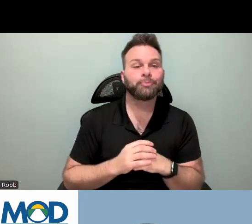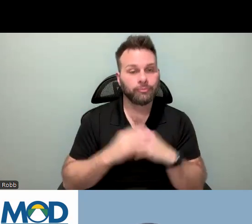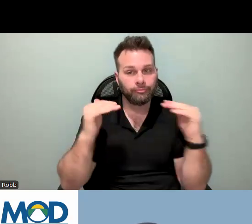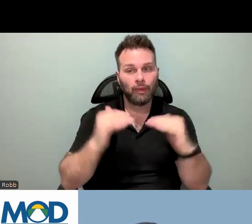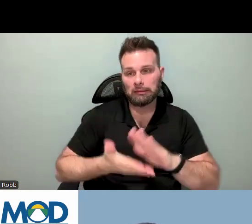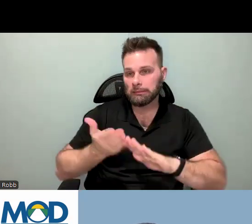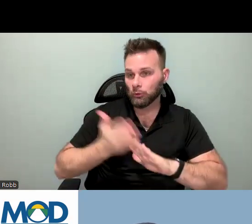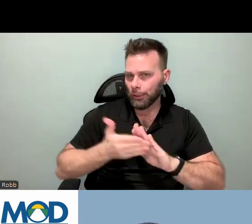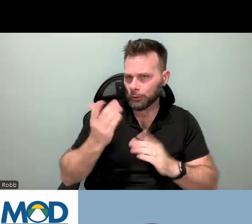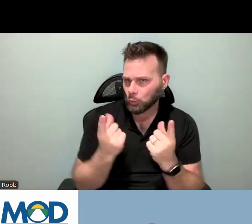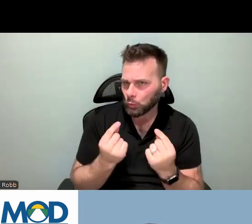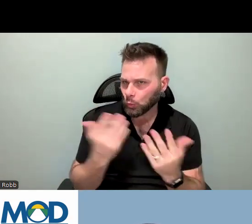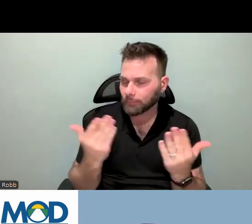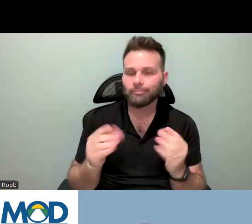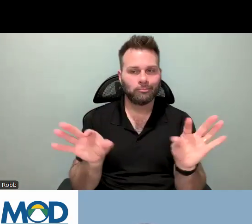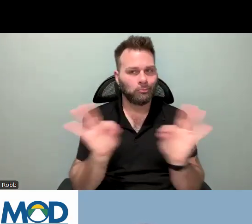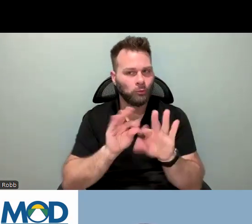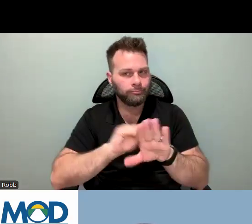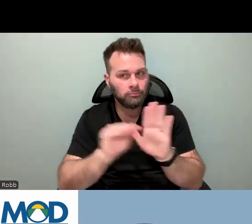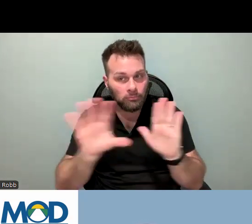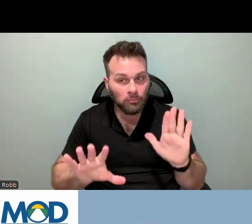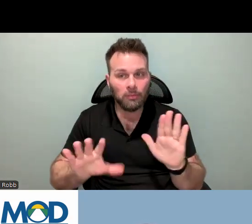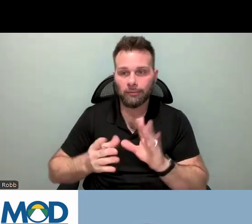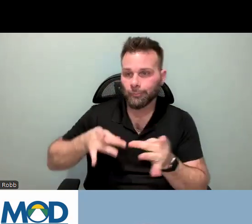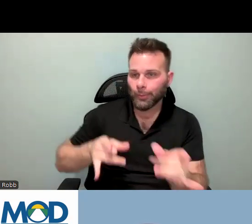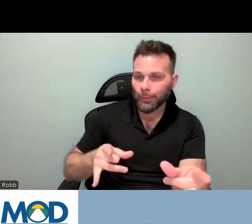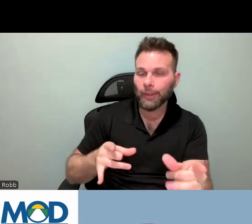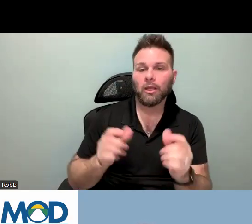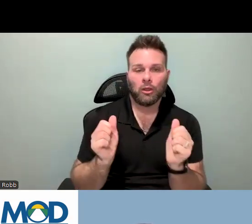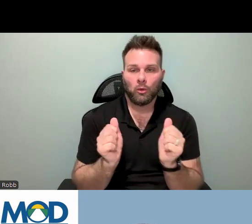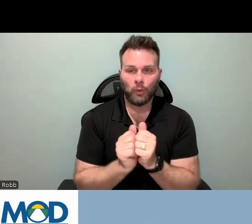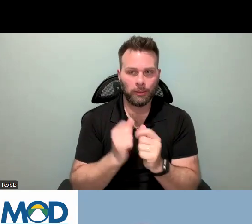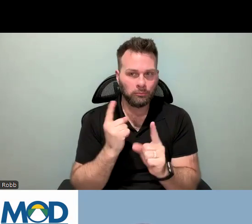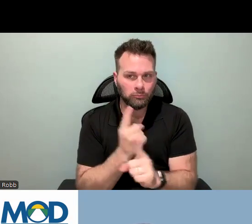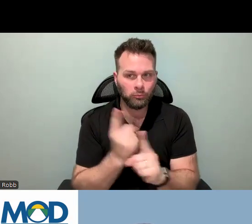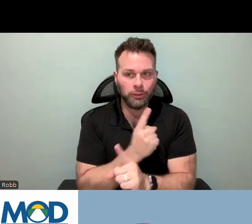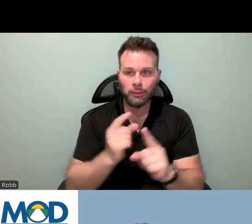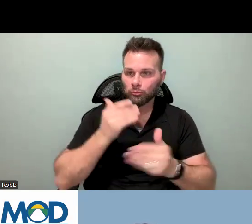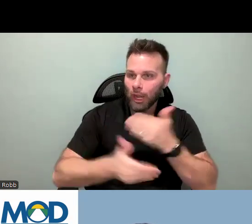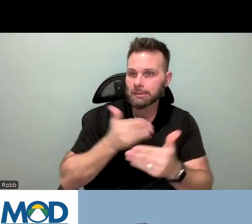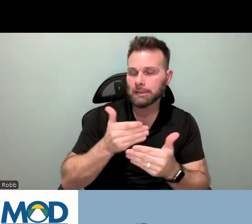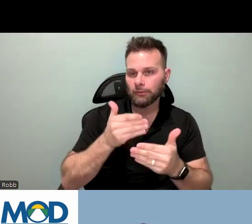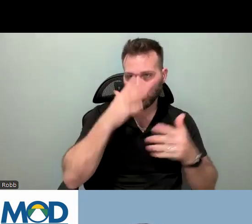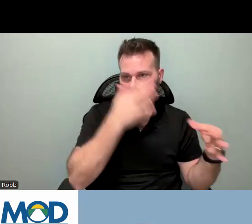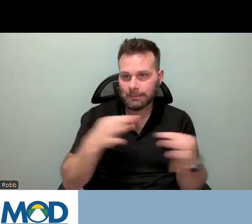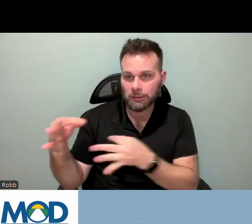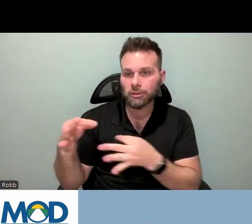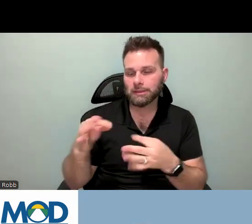procedures ensure the Commission operates transparently and efficiently with well-defined processes for making decisions and setting